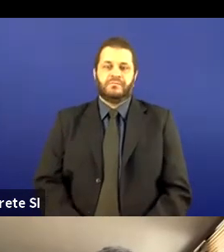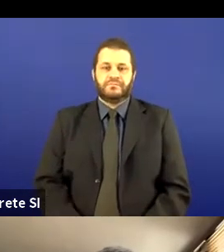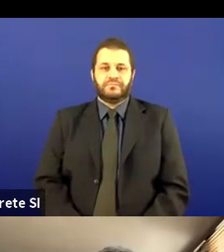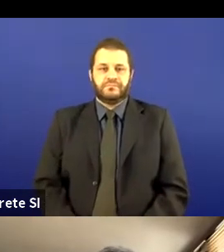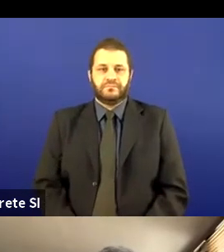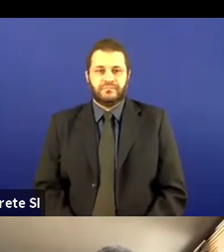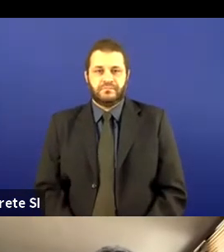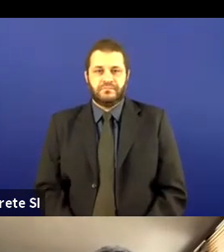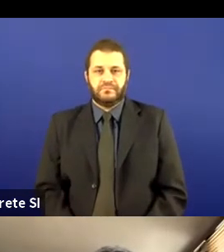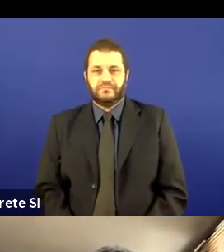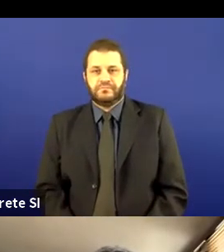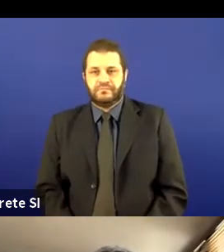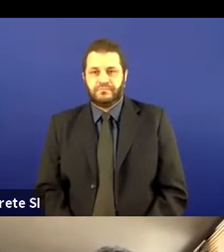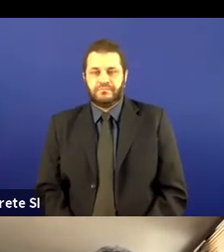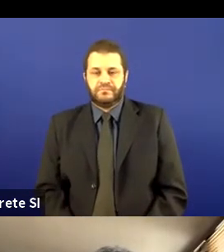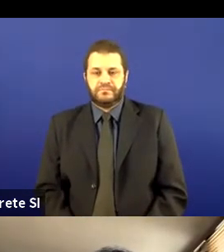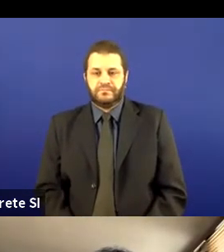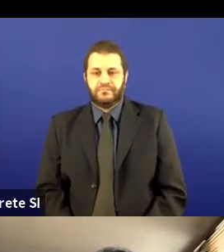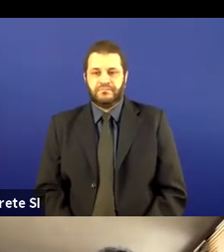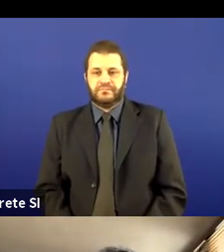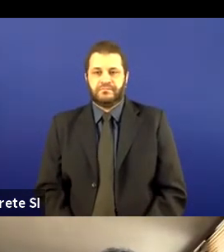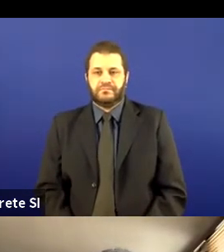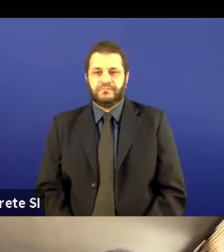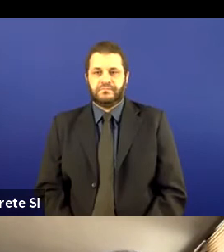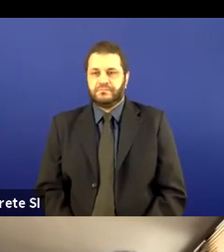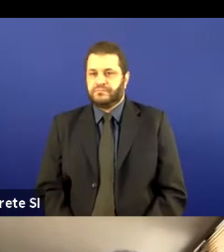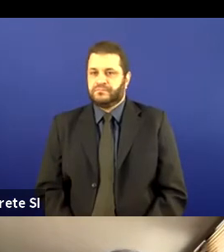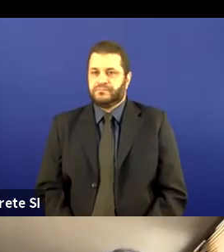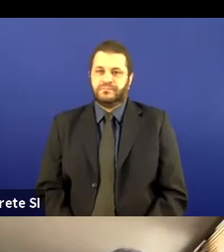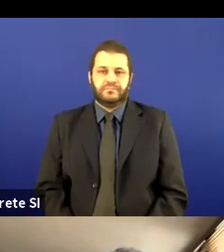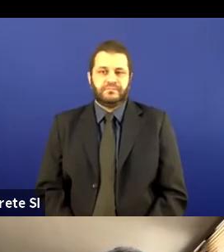So that's essentially what I have planned for you.